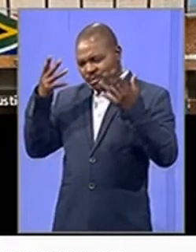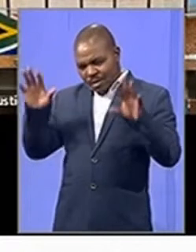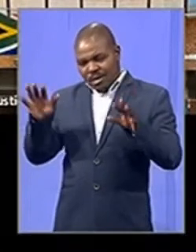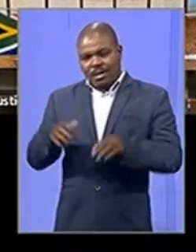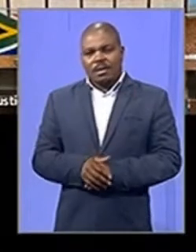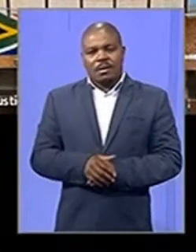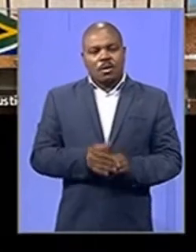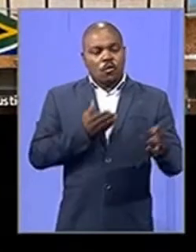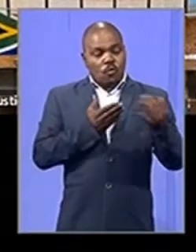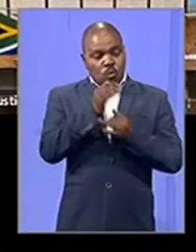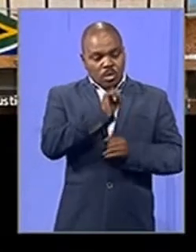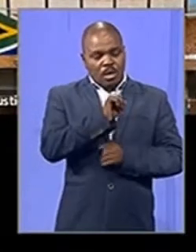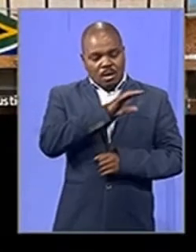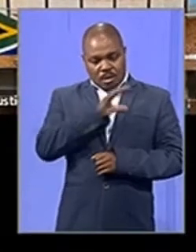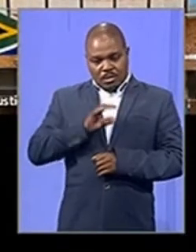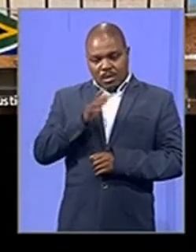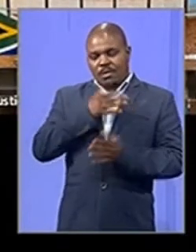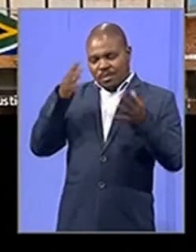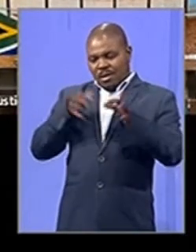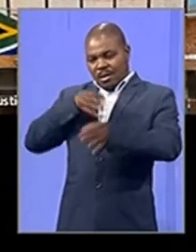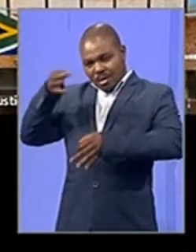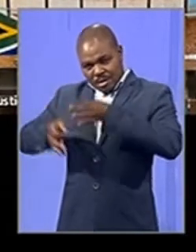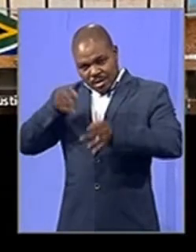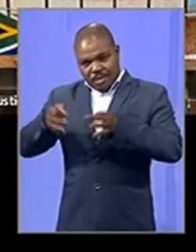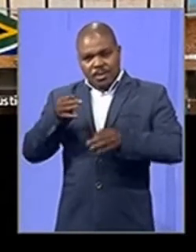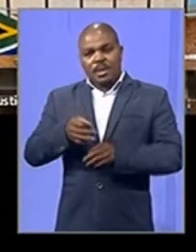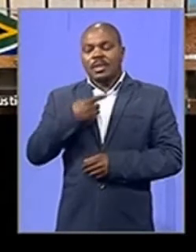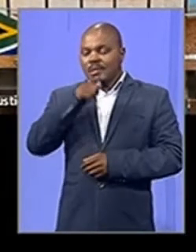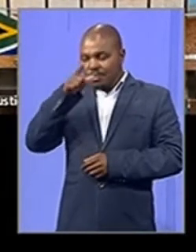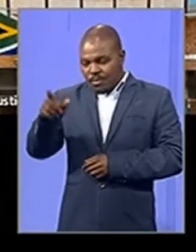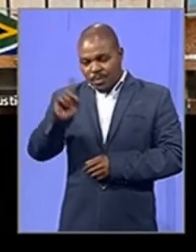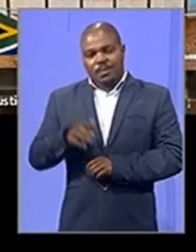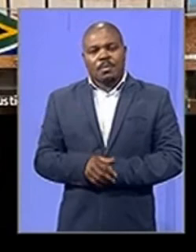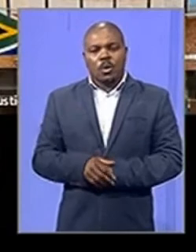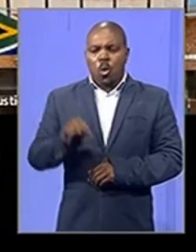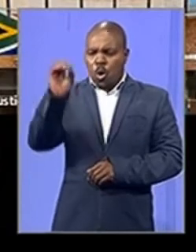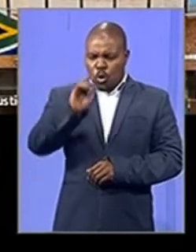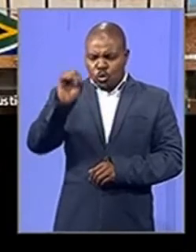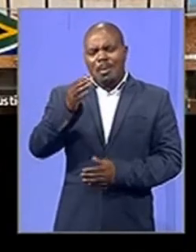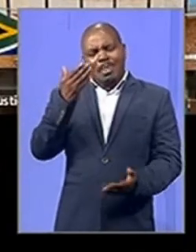of its counsel, Mr. Tengroef and Mr. Budlander, who repeatedly have told you that October is possible.